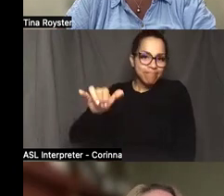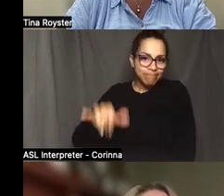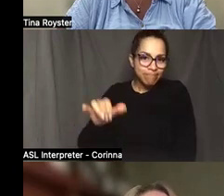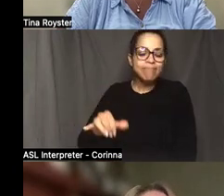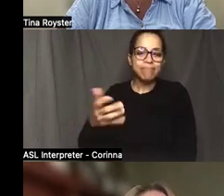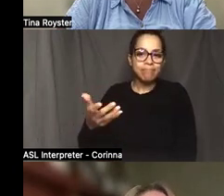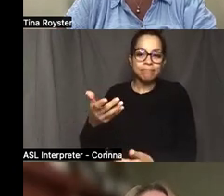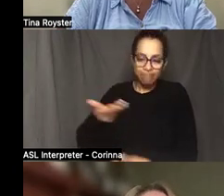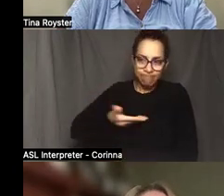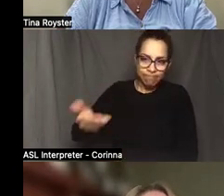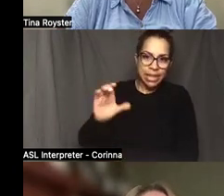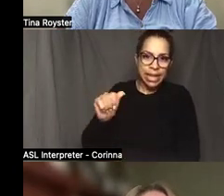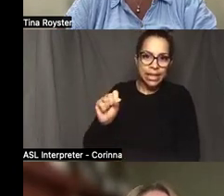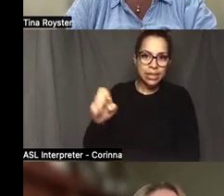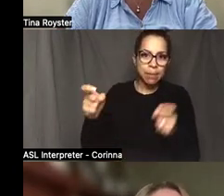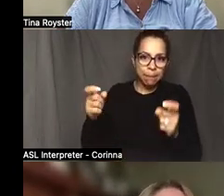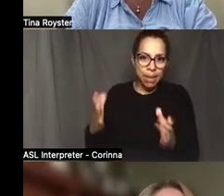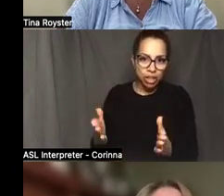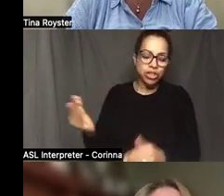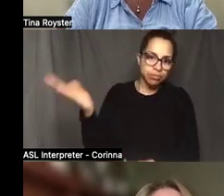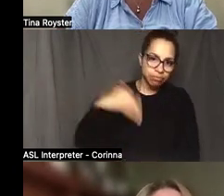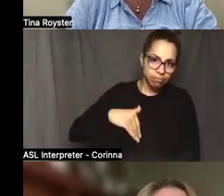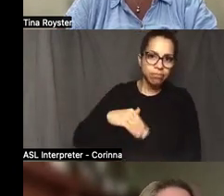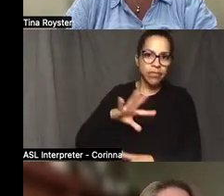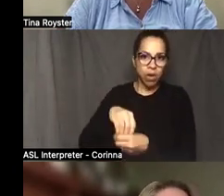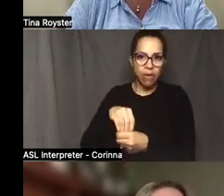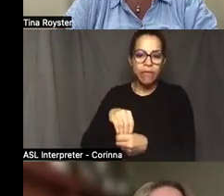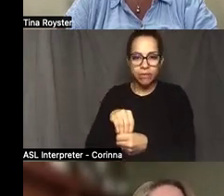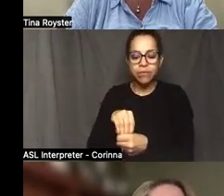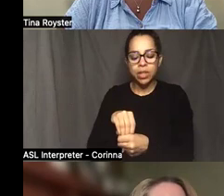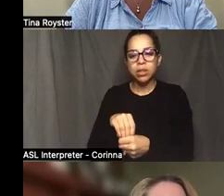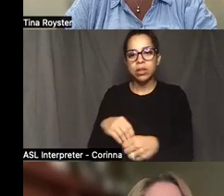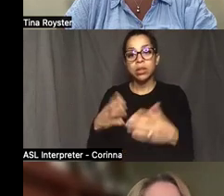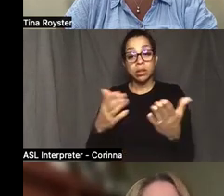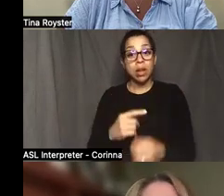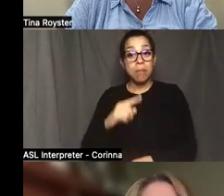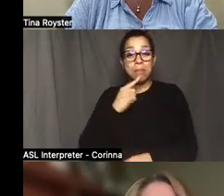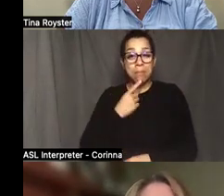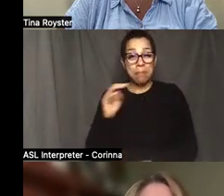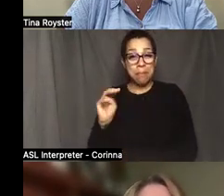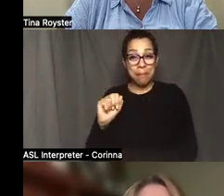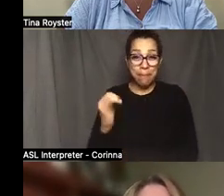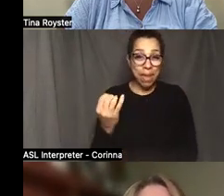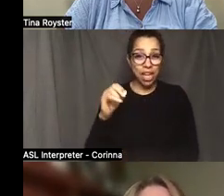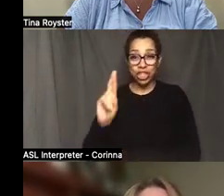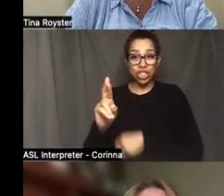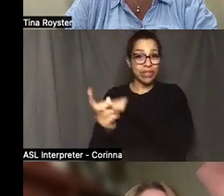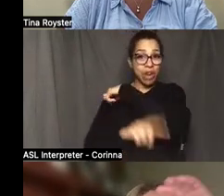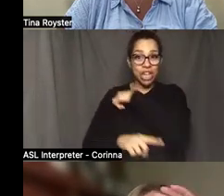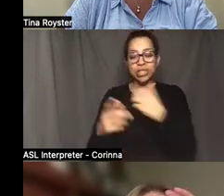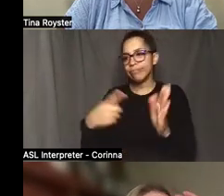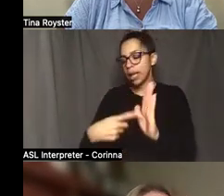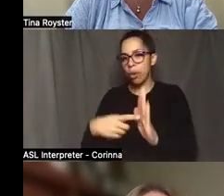that in that sense for a reason, for whatever reason. Major infractions may be,